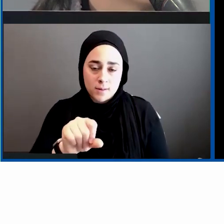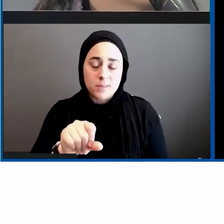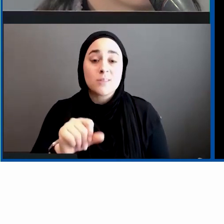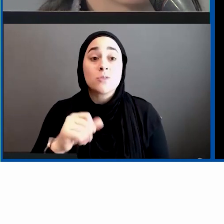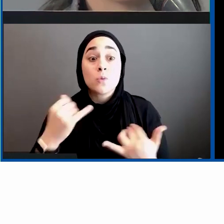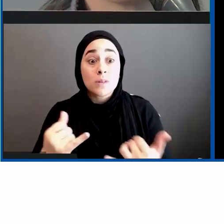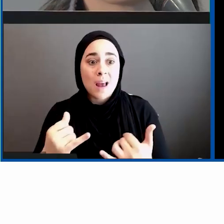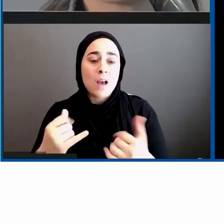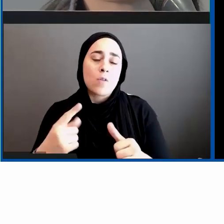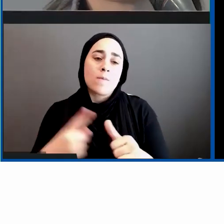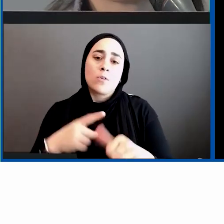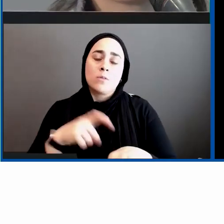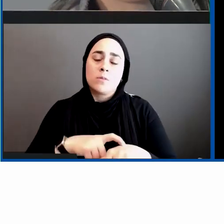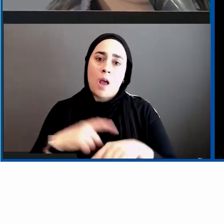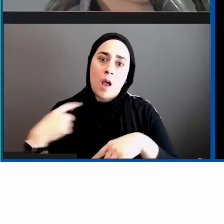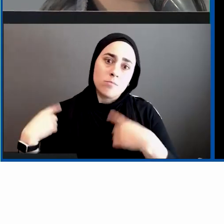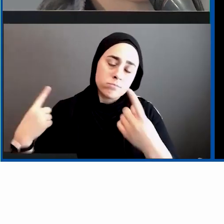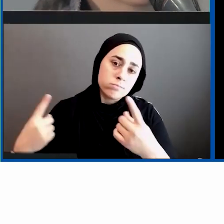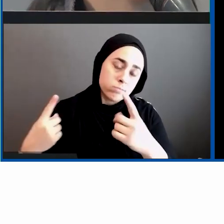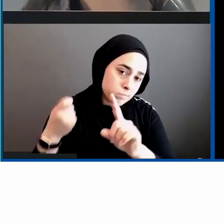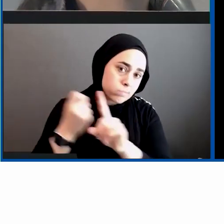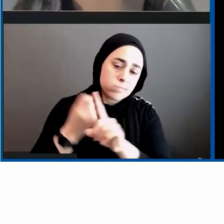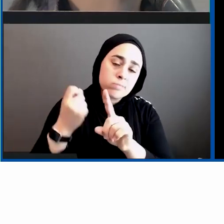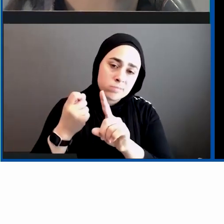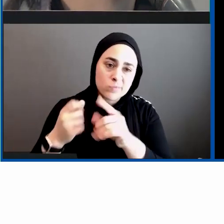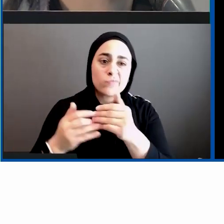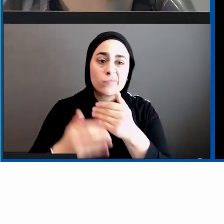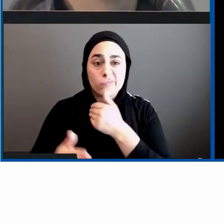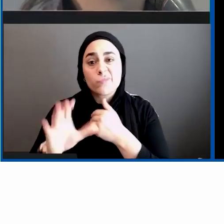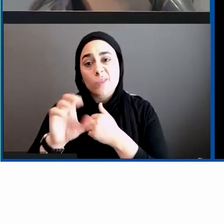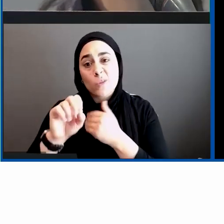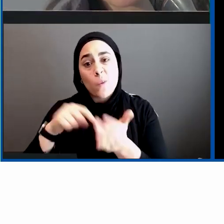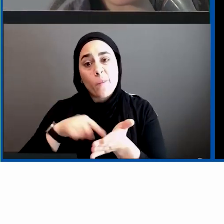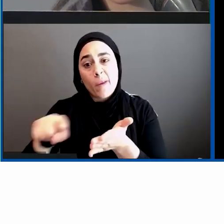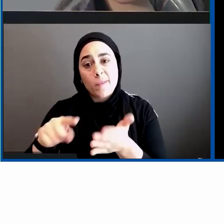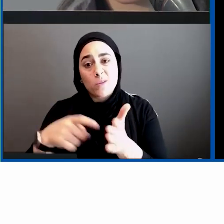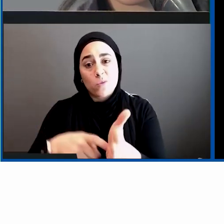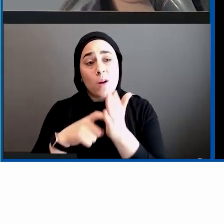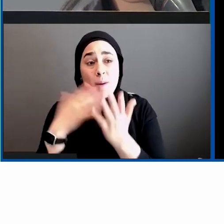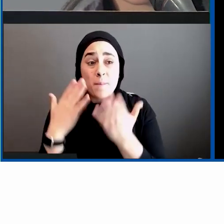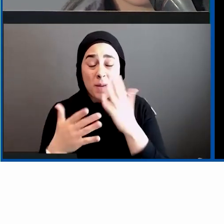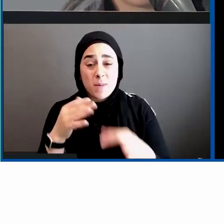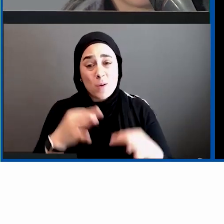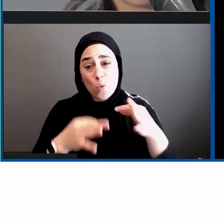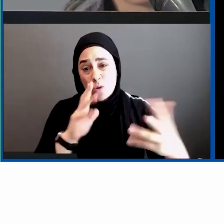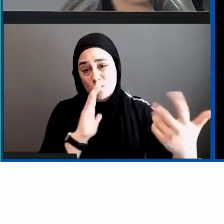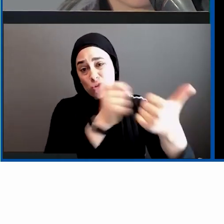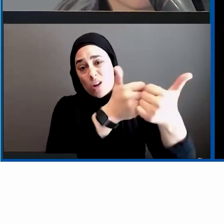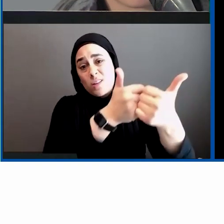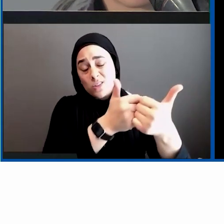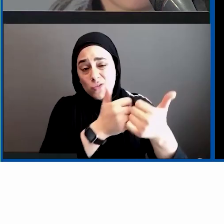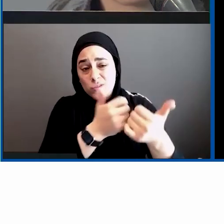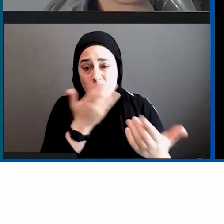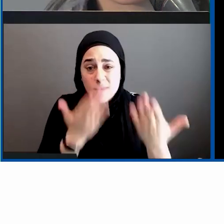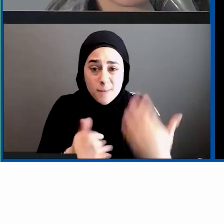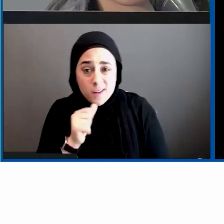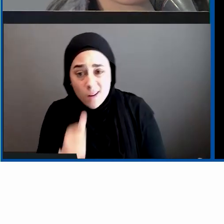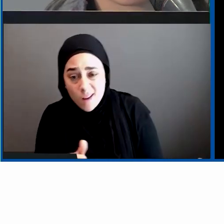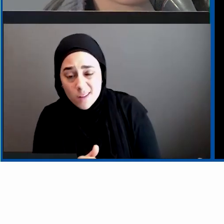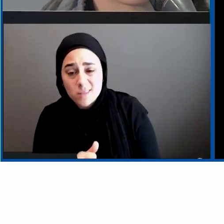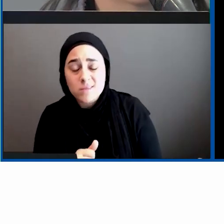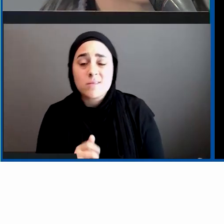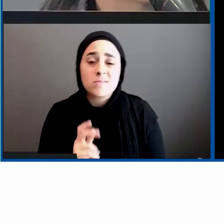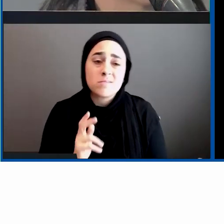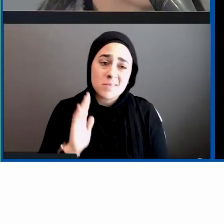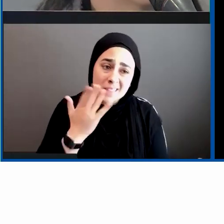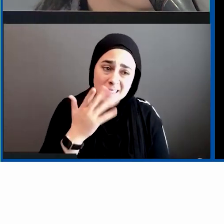required. There may or may not be a court challenge to this. I think there have been discussions